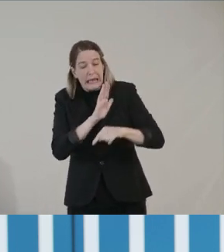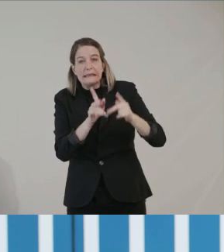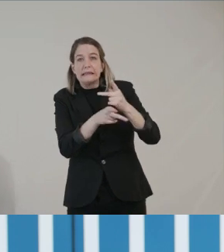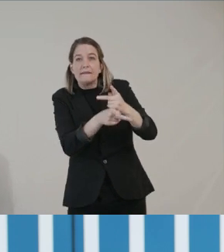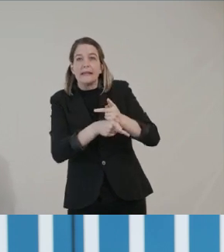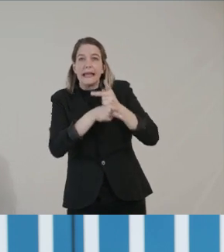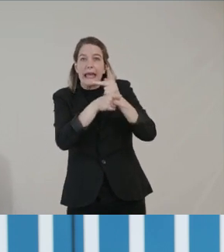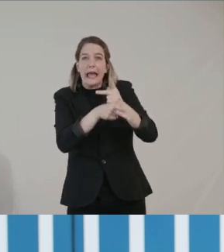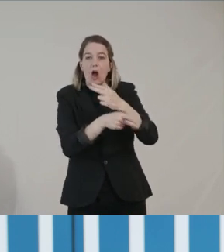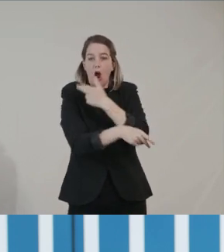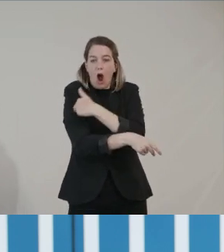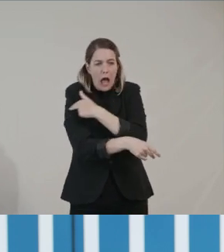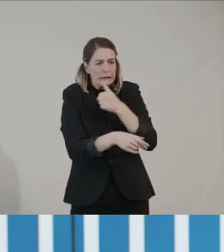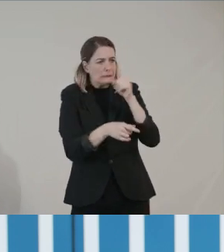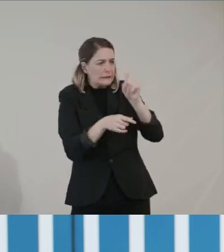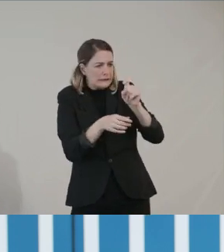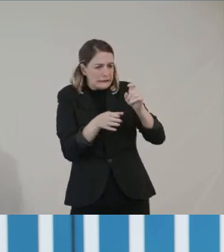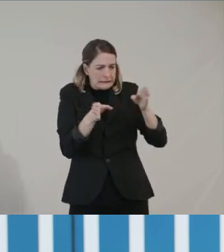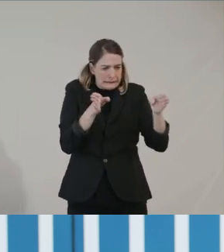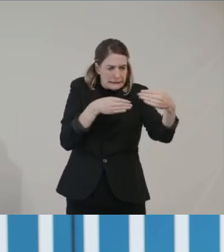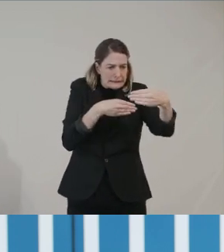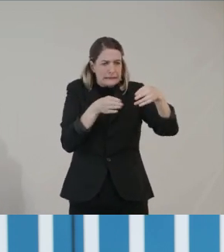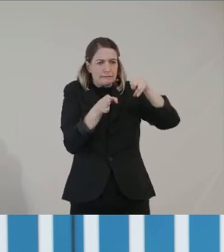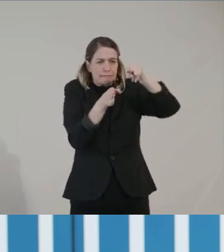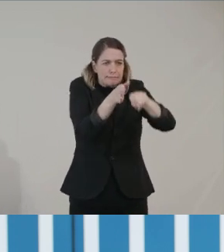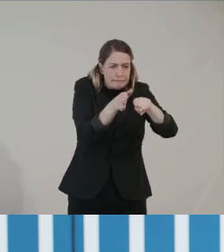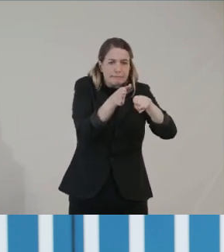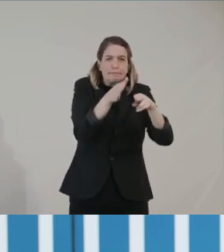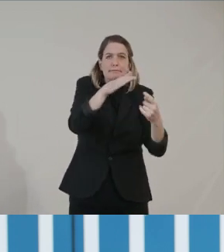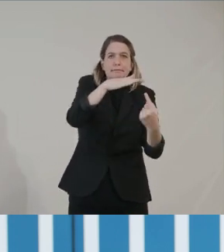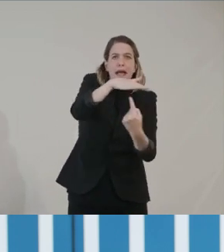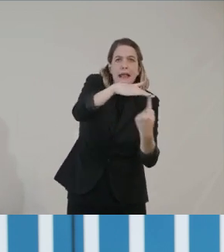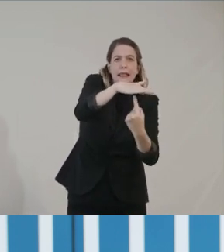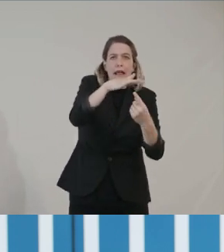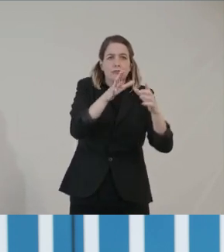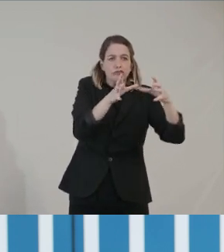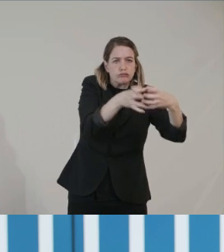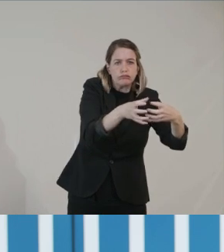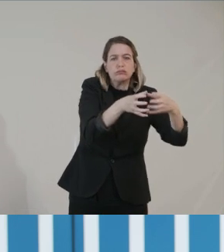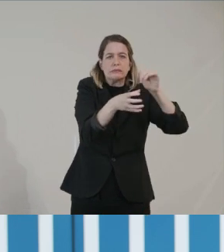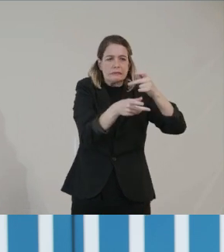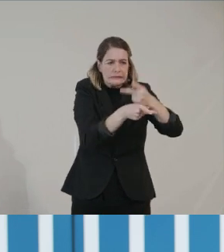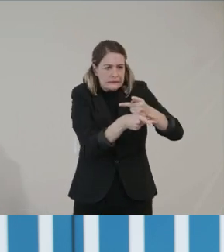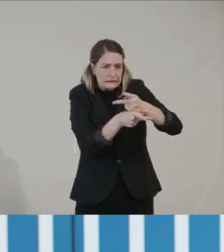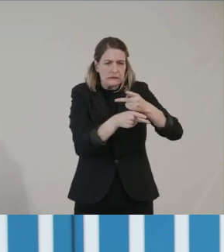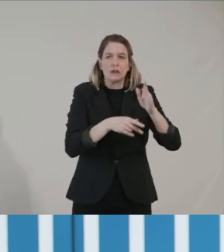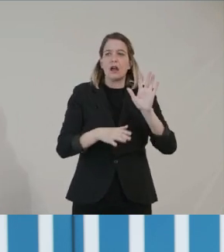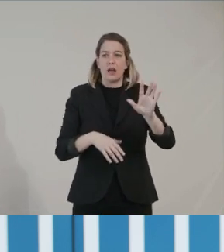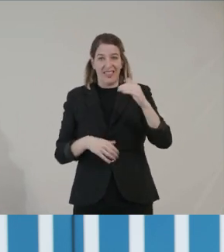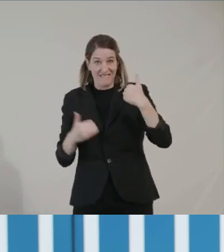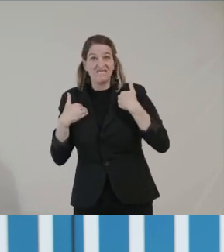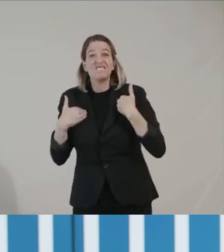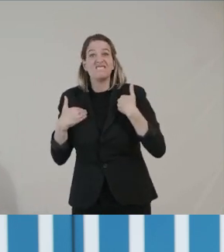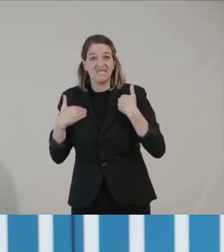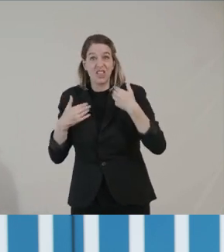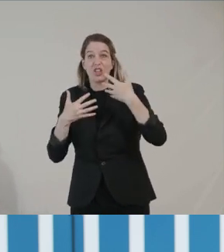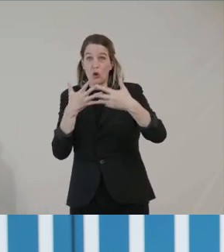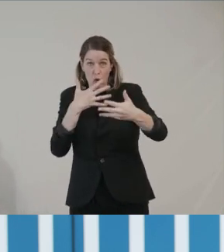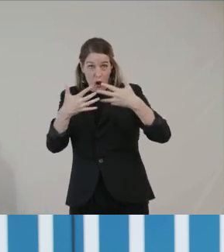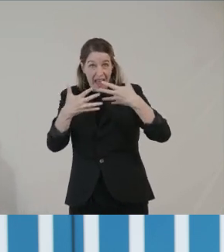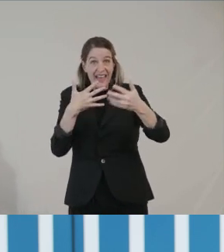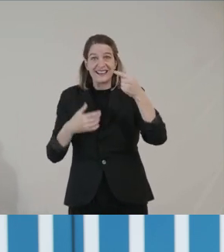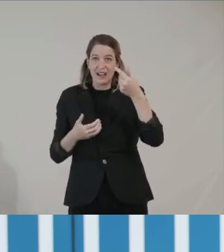have capacity. The gray represents available, the blue represents ICU beds that are in